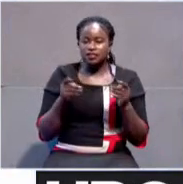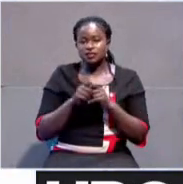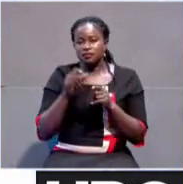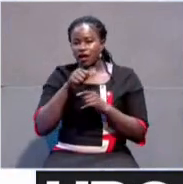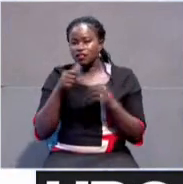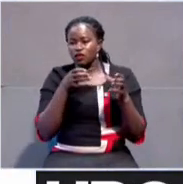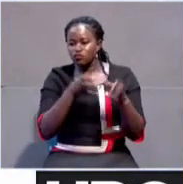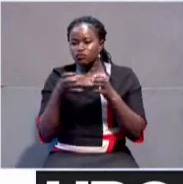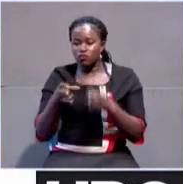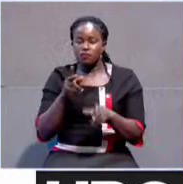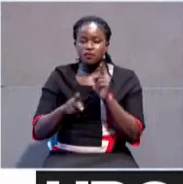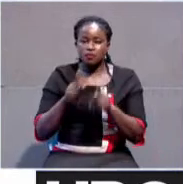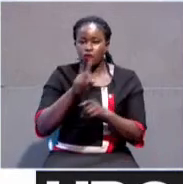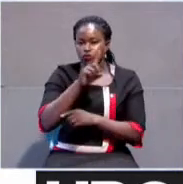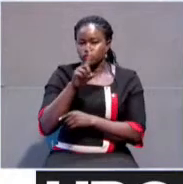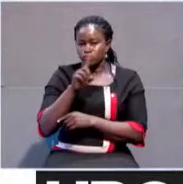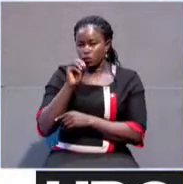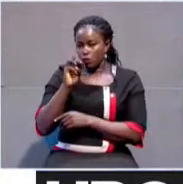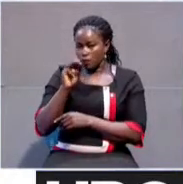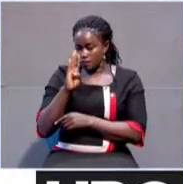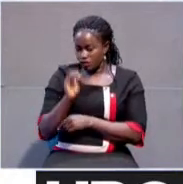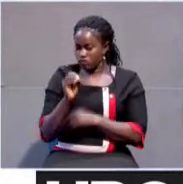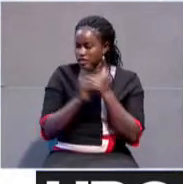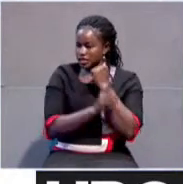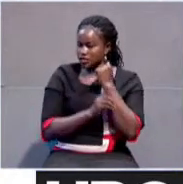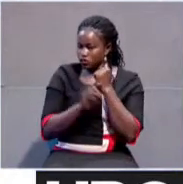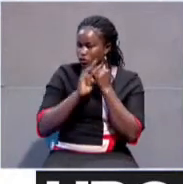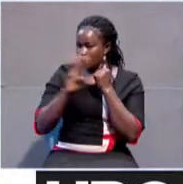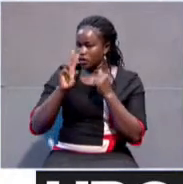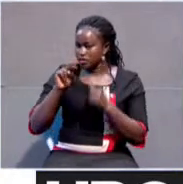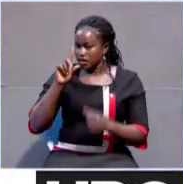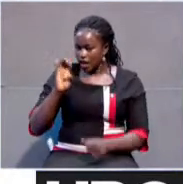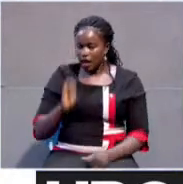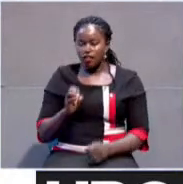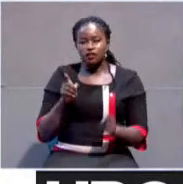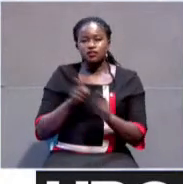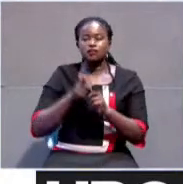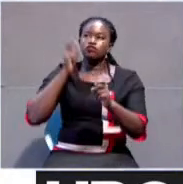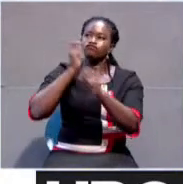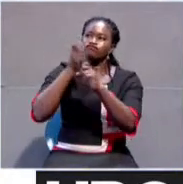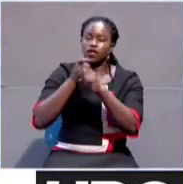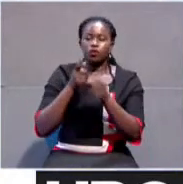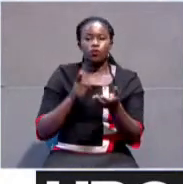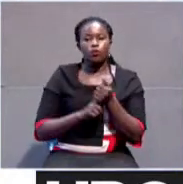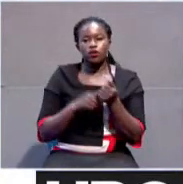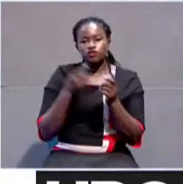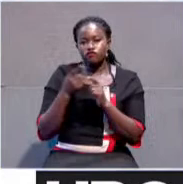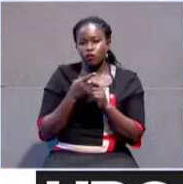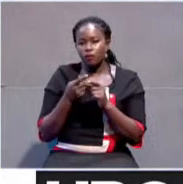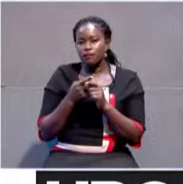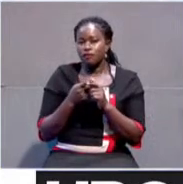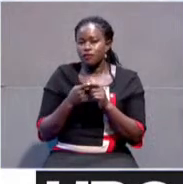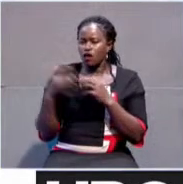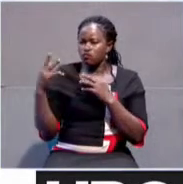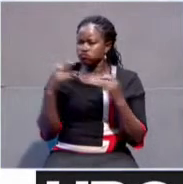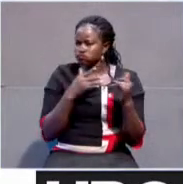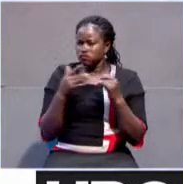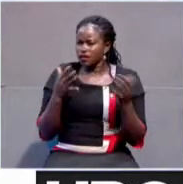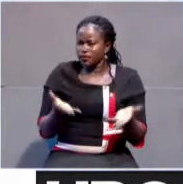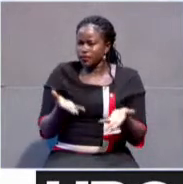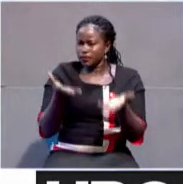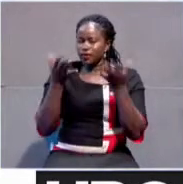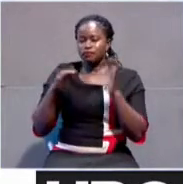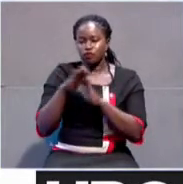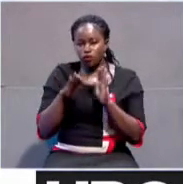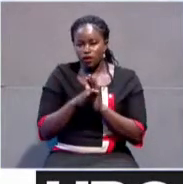of people in Zombo District, West Nile sub-region. The iron sheets were sourced from the post-war recovery program through